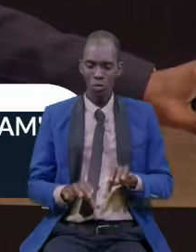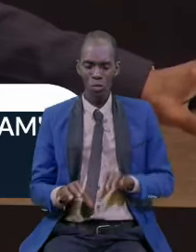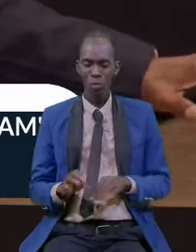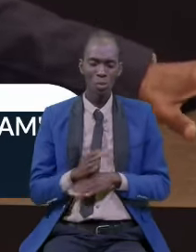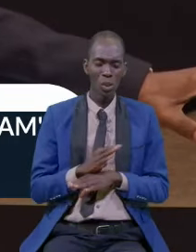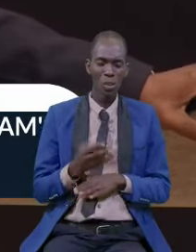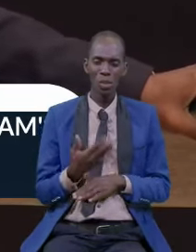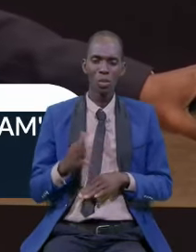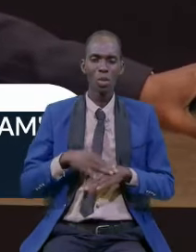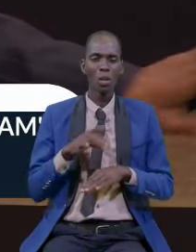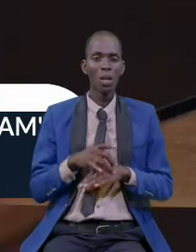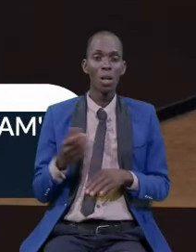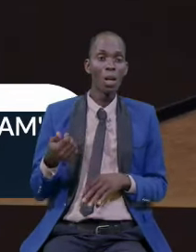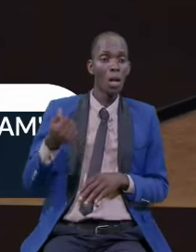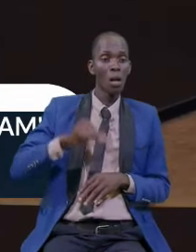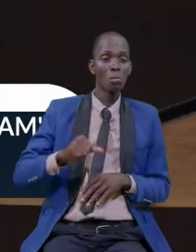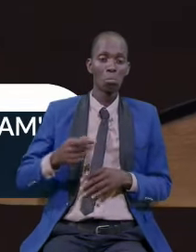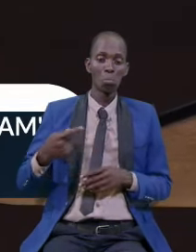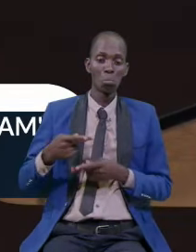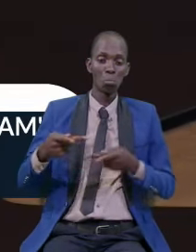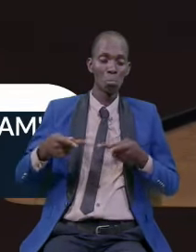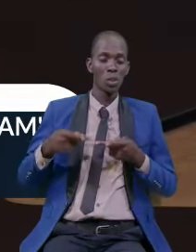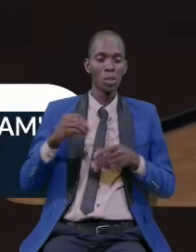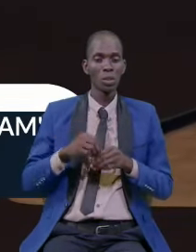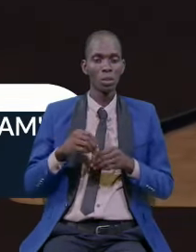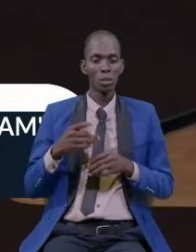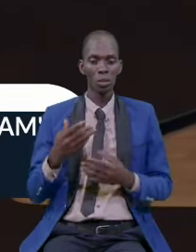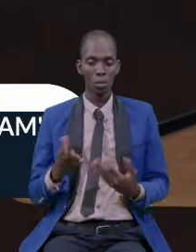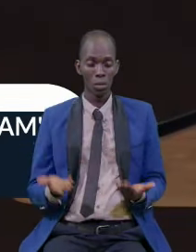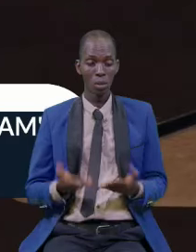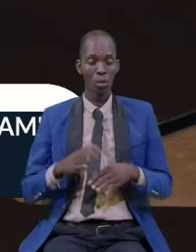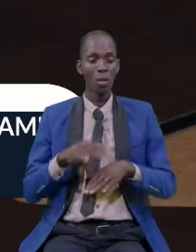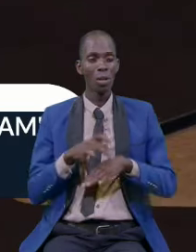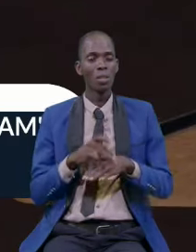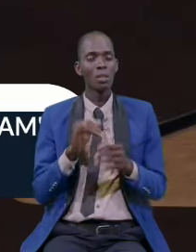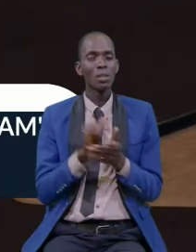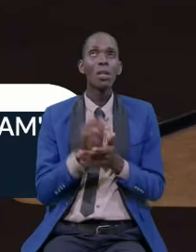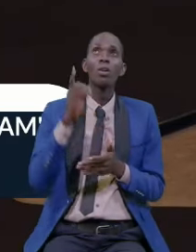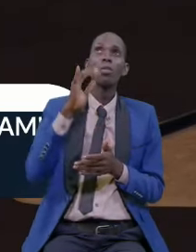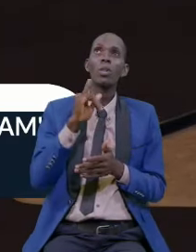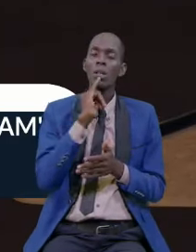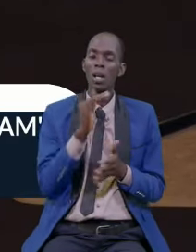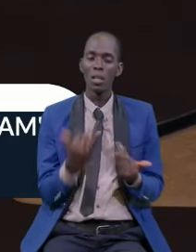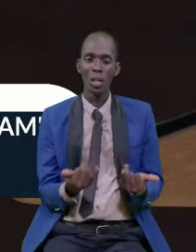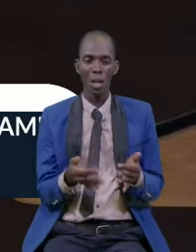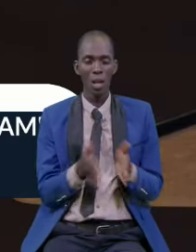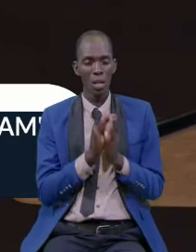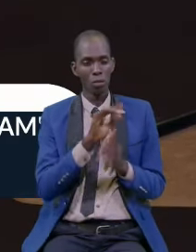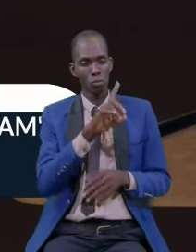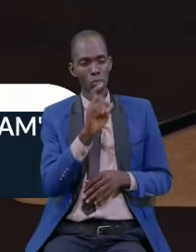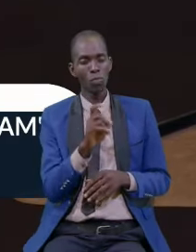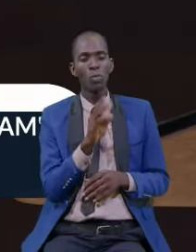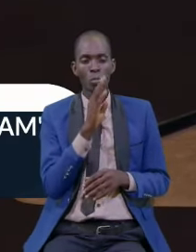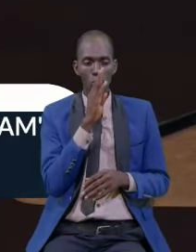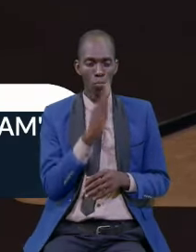earth, anything on earth that God is asking you? Be sincere, be open.